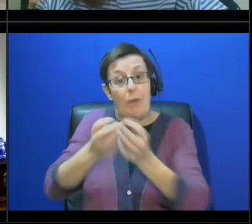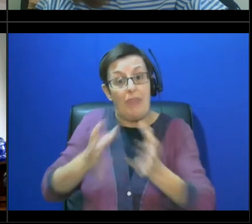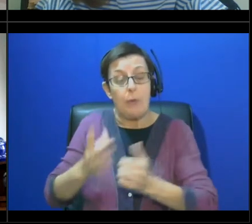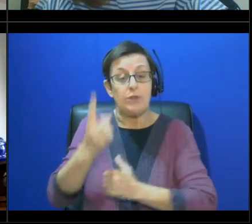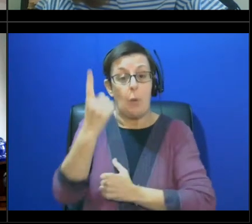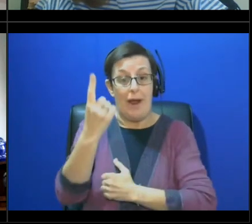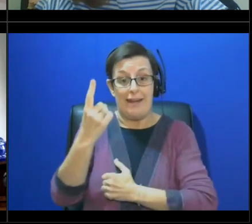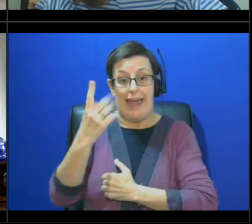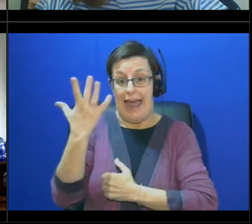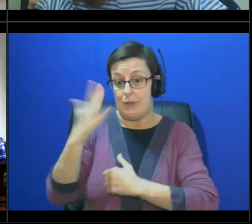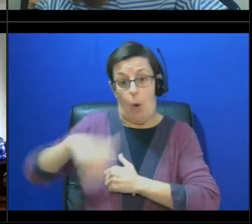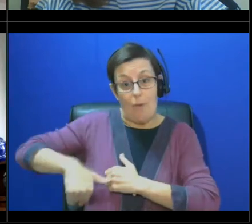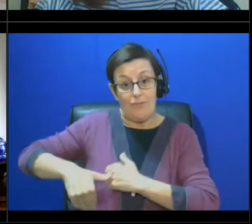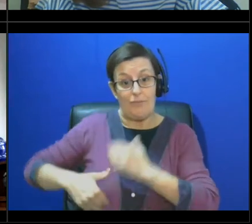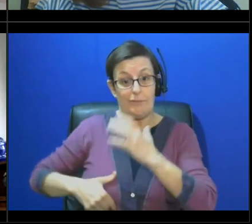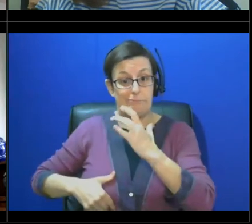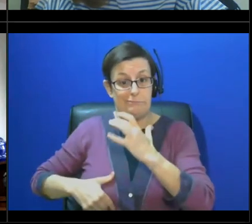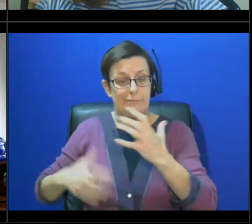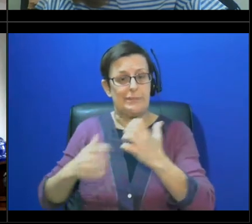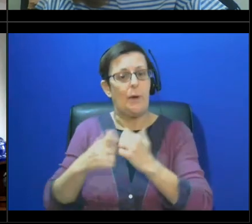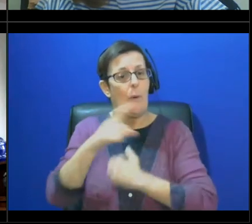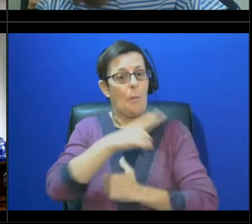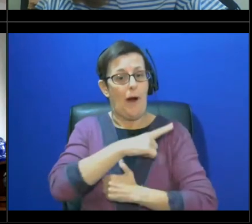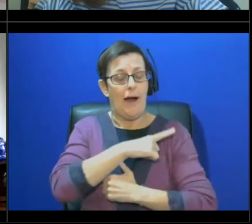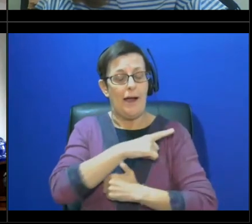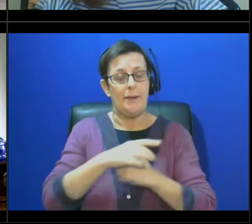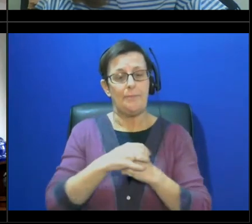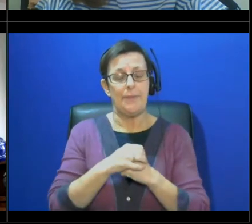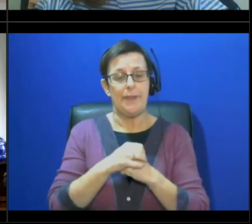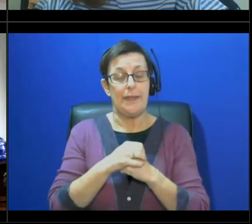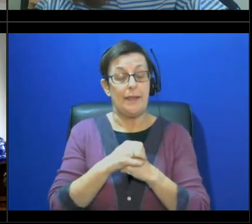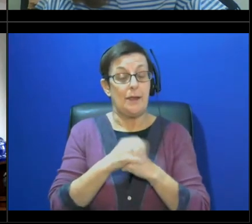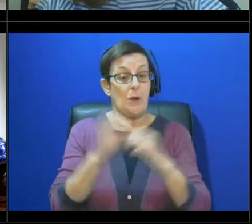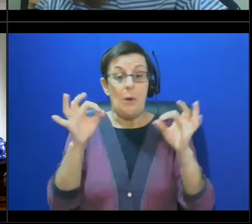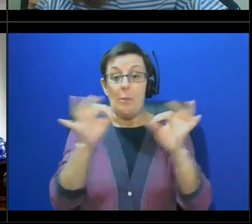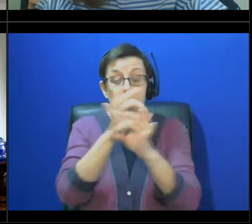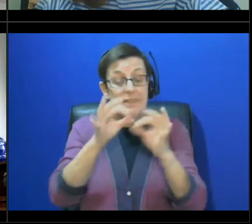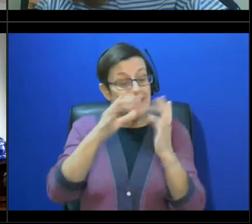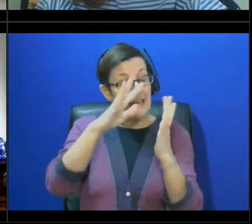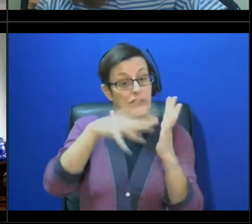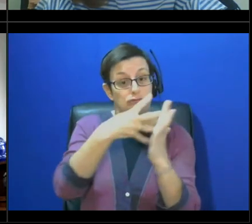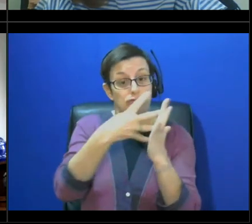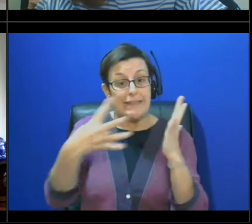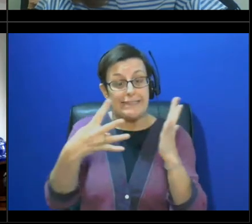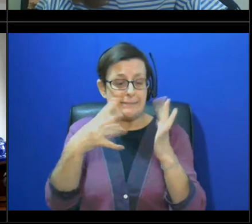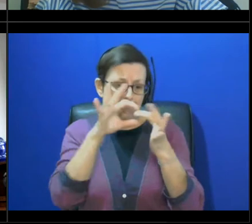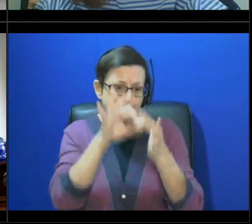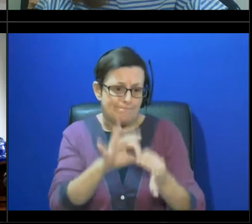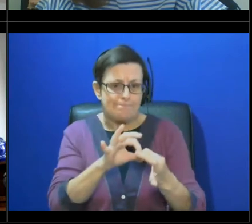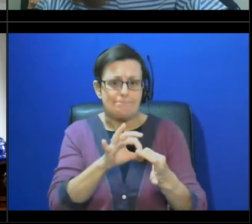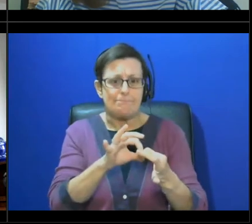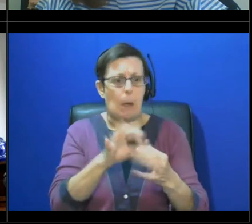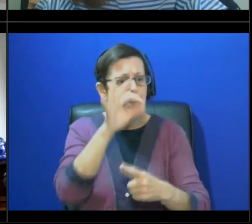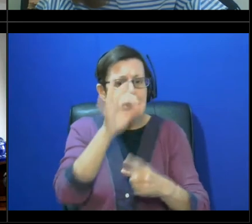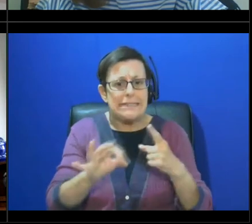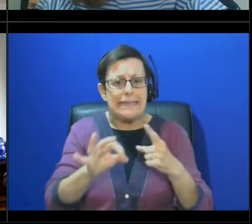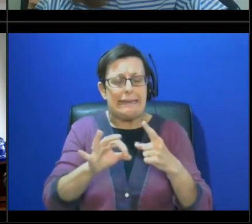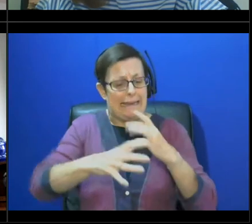is that music is written very much for, you know, based on a particular instrument being able to play a